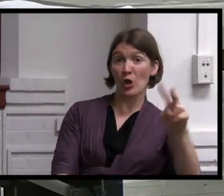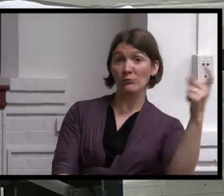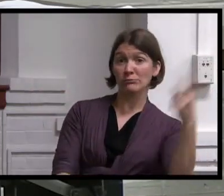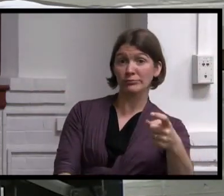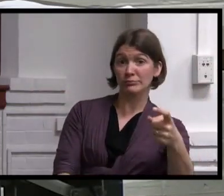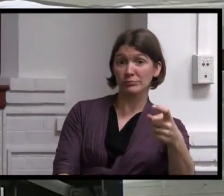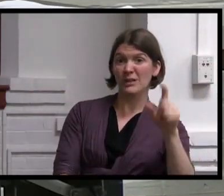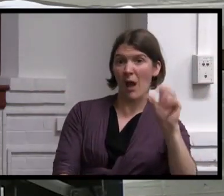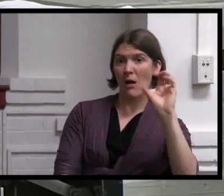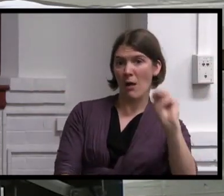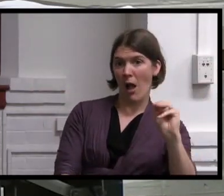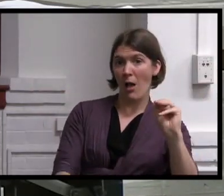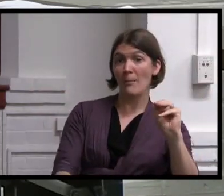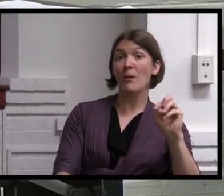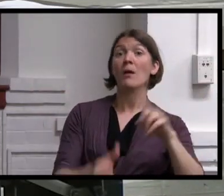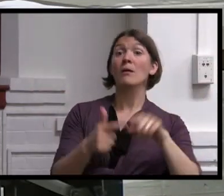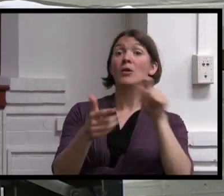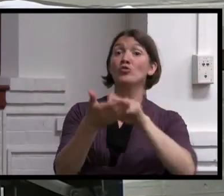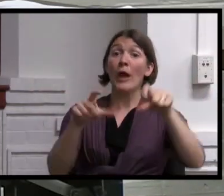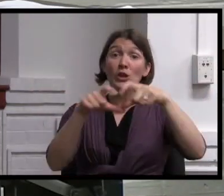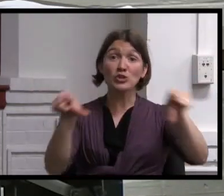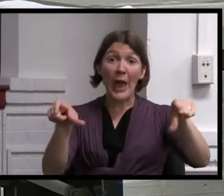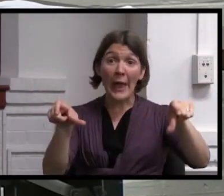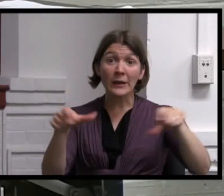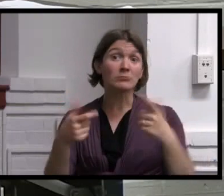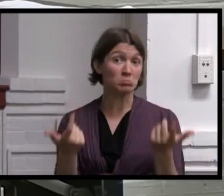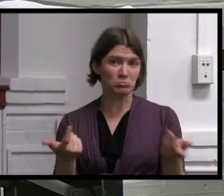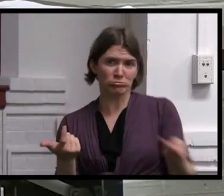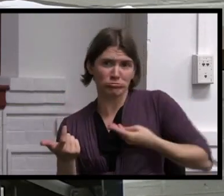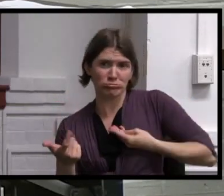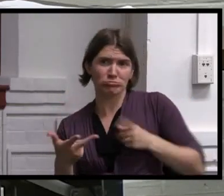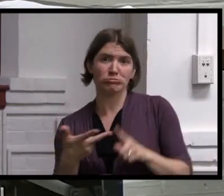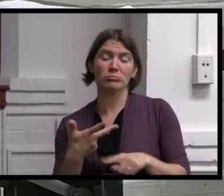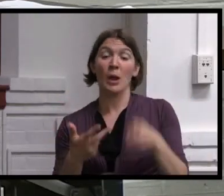to UCaring. You can cut a check also to the Brattleboro